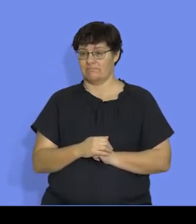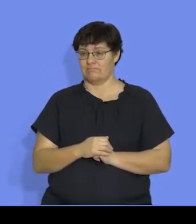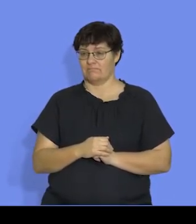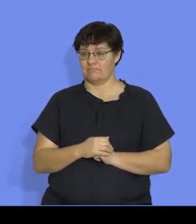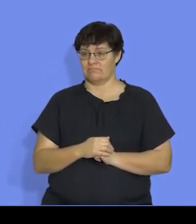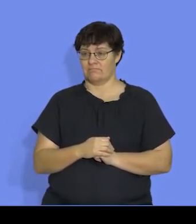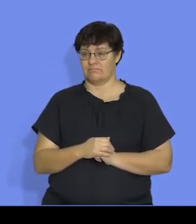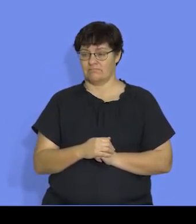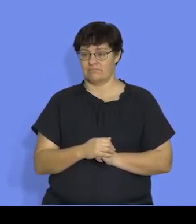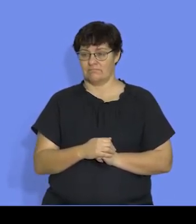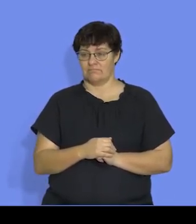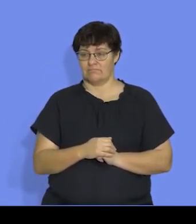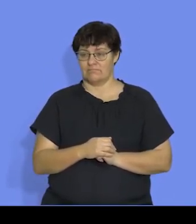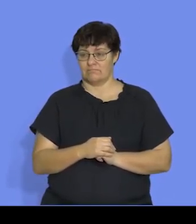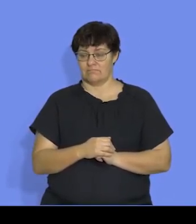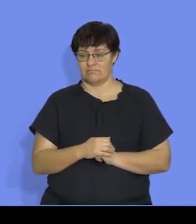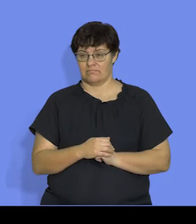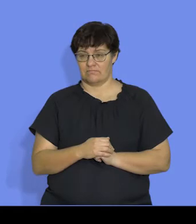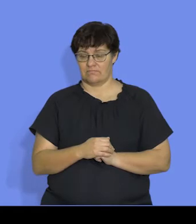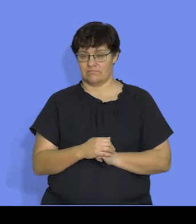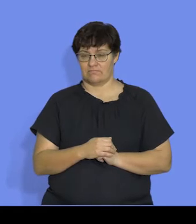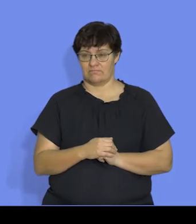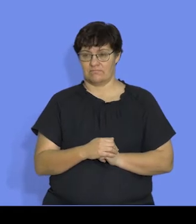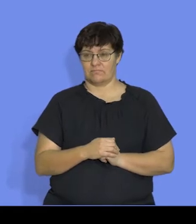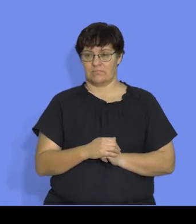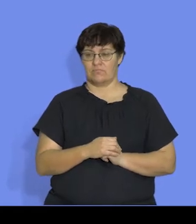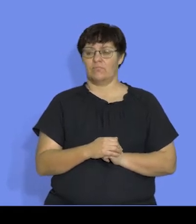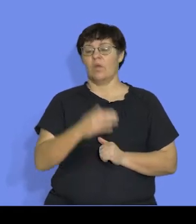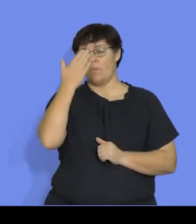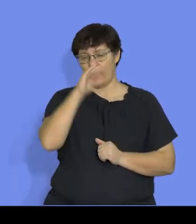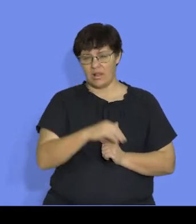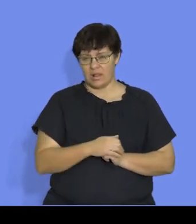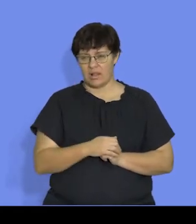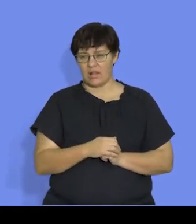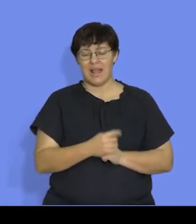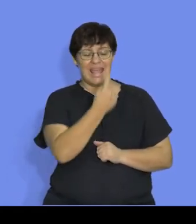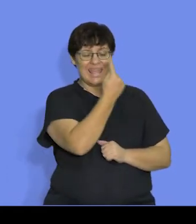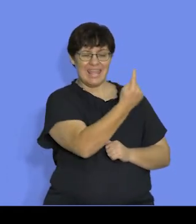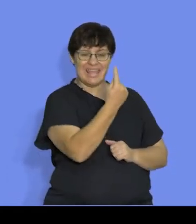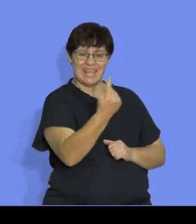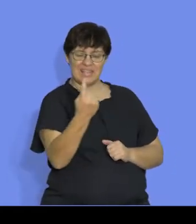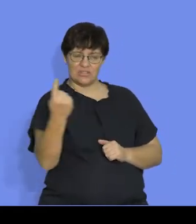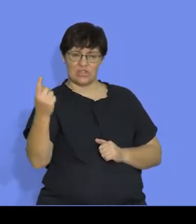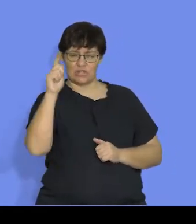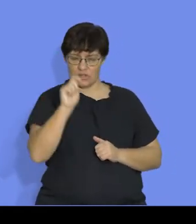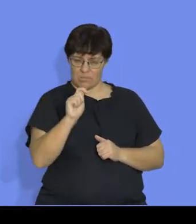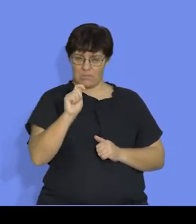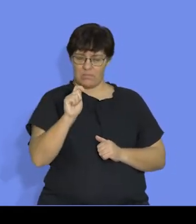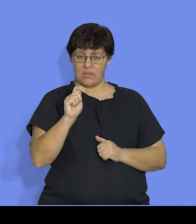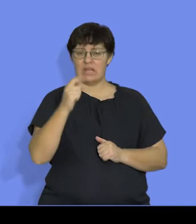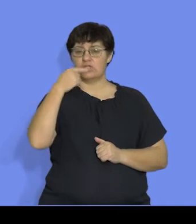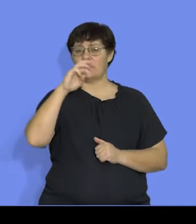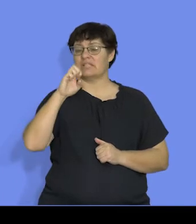So we're going to have T1 is equal to A. And we know that each term of a